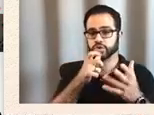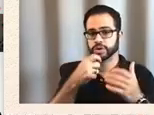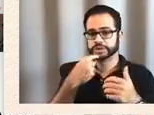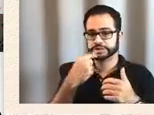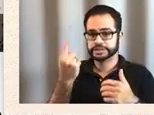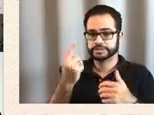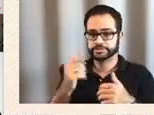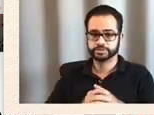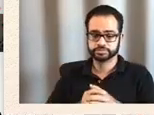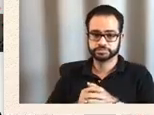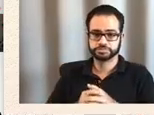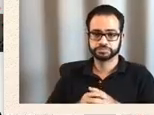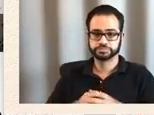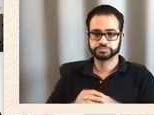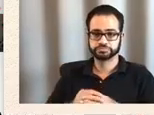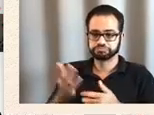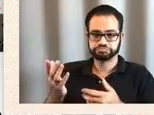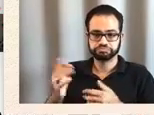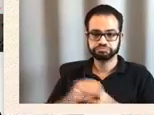point, just shout it out.